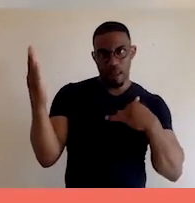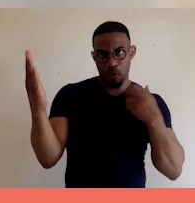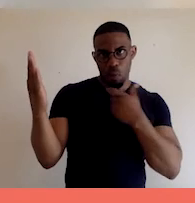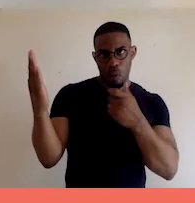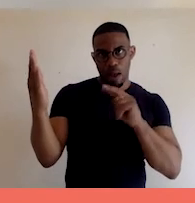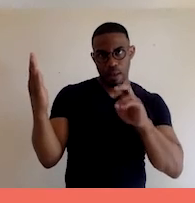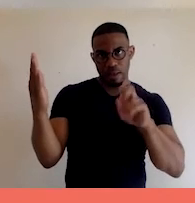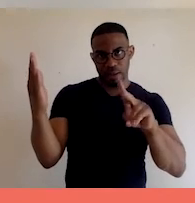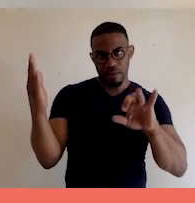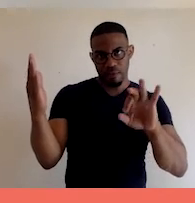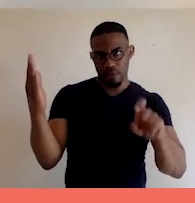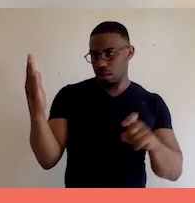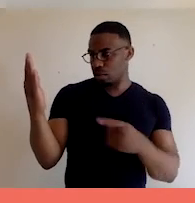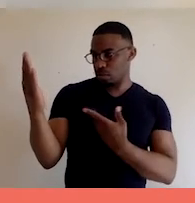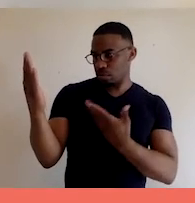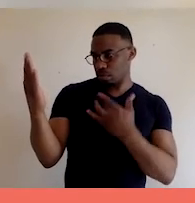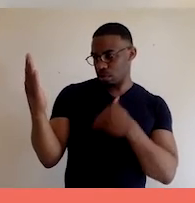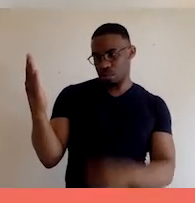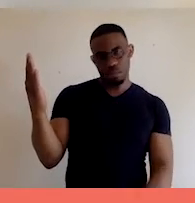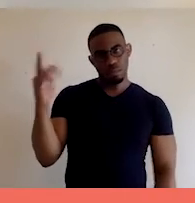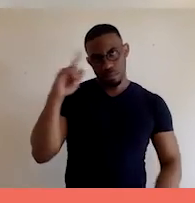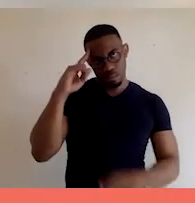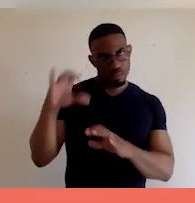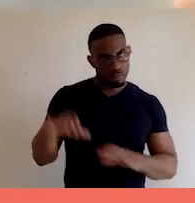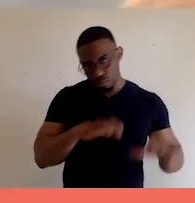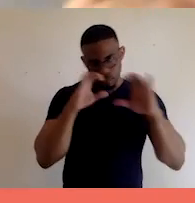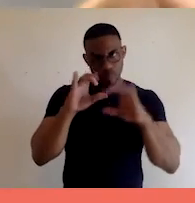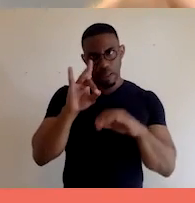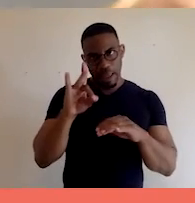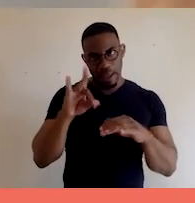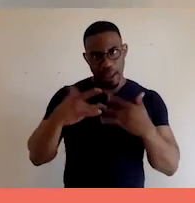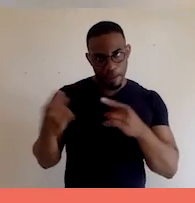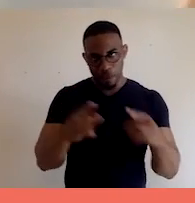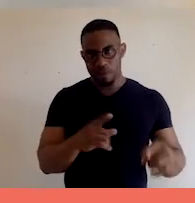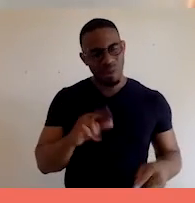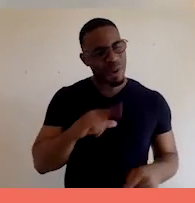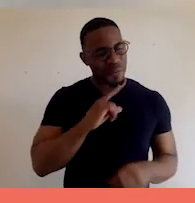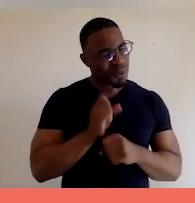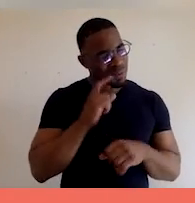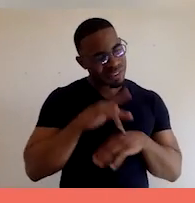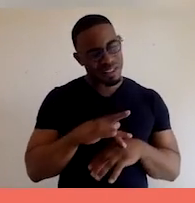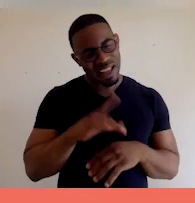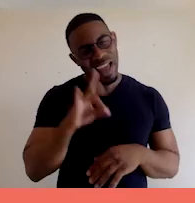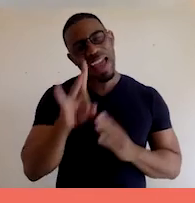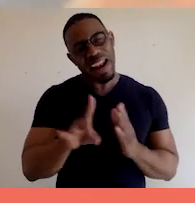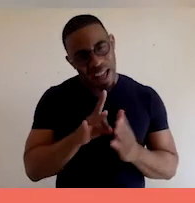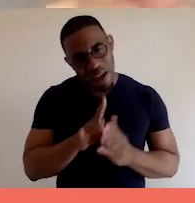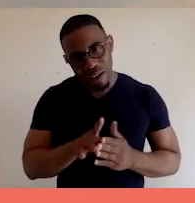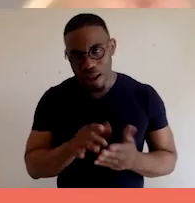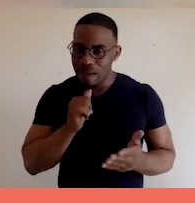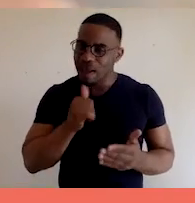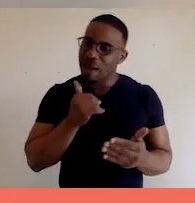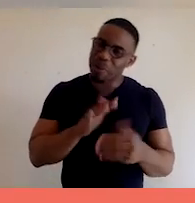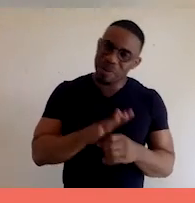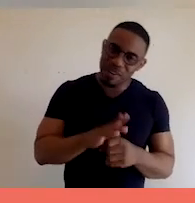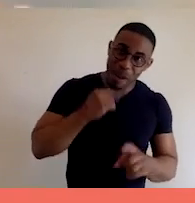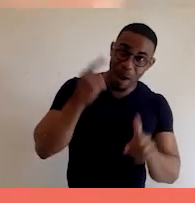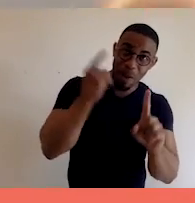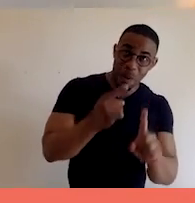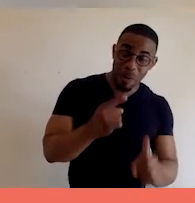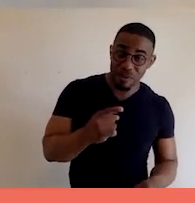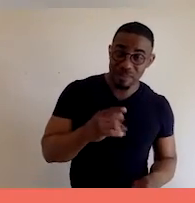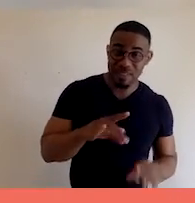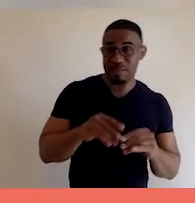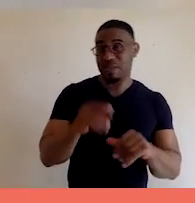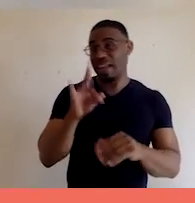watch Netflix, you know, I'm going to binge watch 8 episodes. Do I really want to spend 8 hours? Am I close enough to my goals